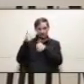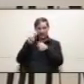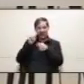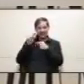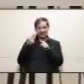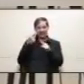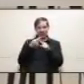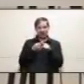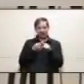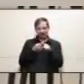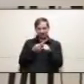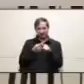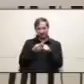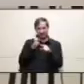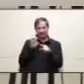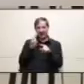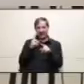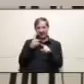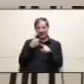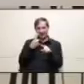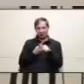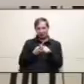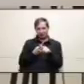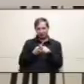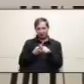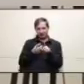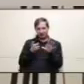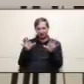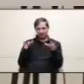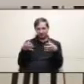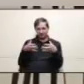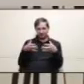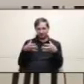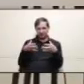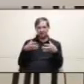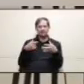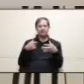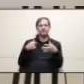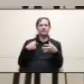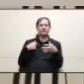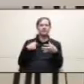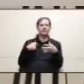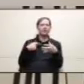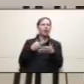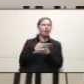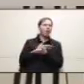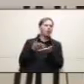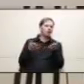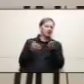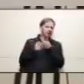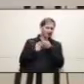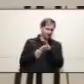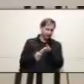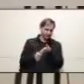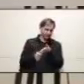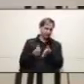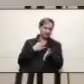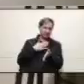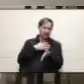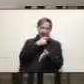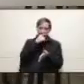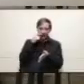have the name, the Municipal Council, political leadership. My name